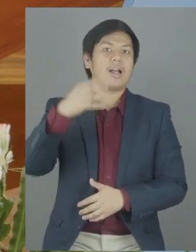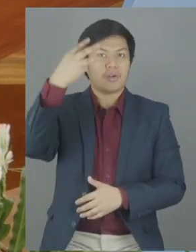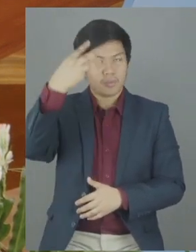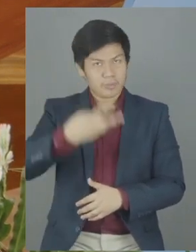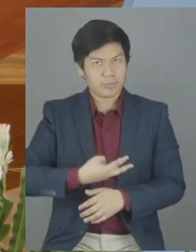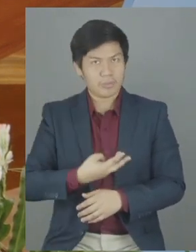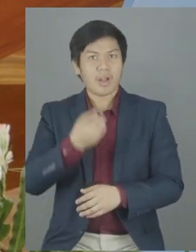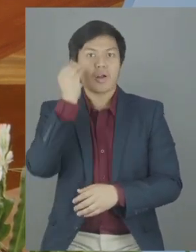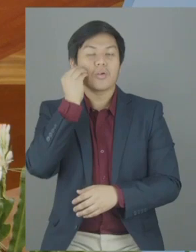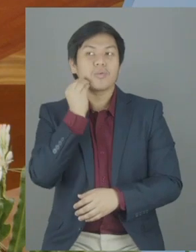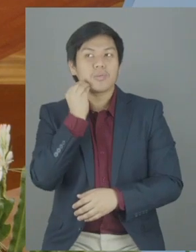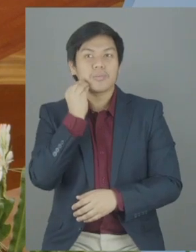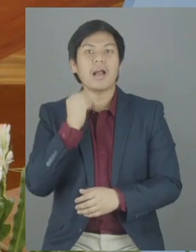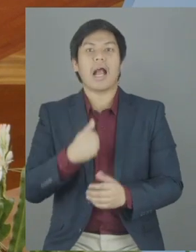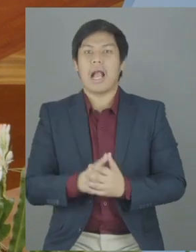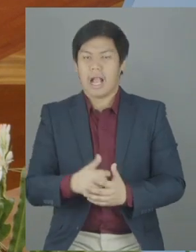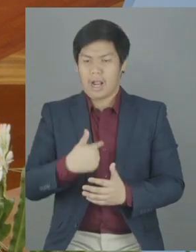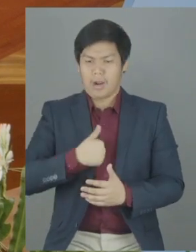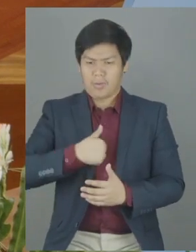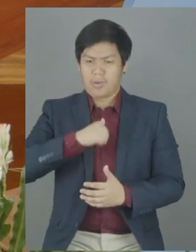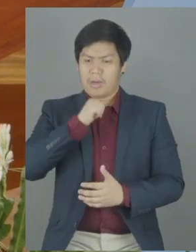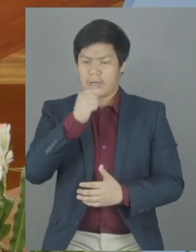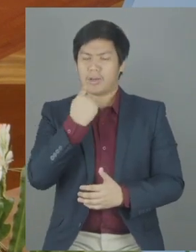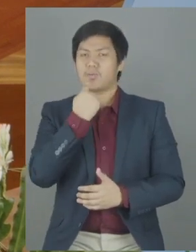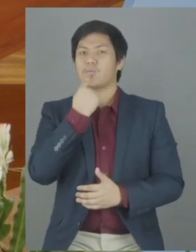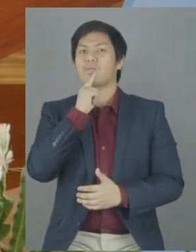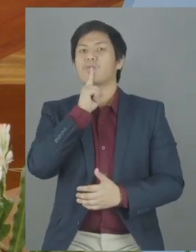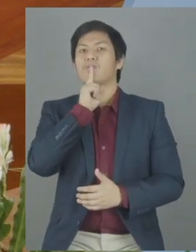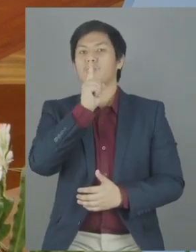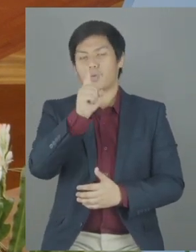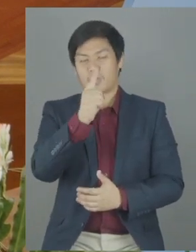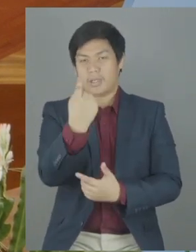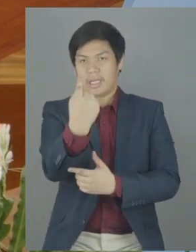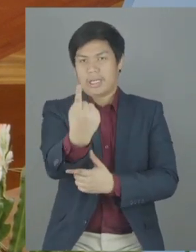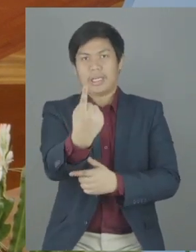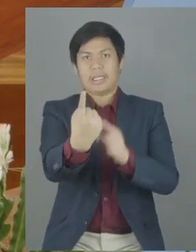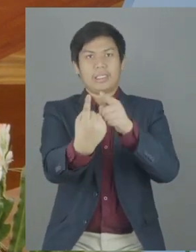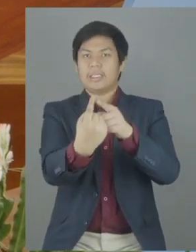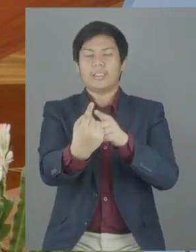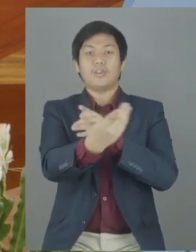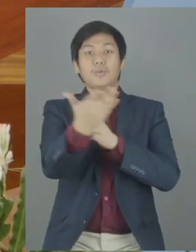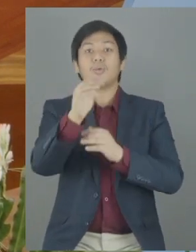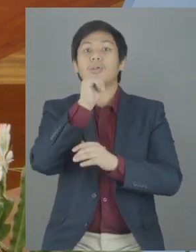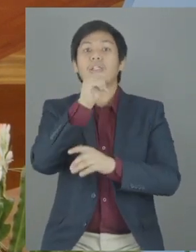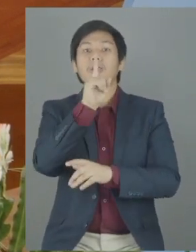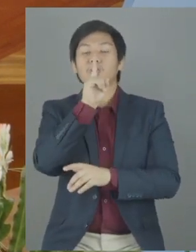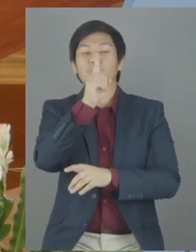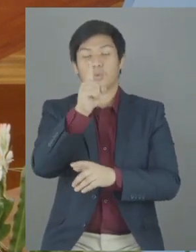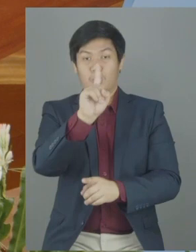welcome home. That I am never truly alone. You are never truly alone.